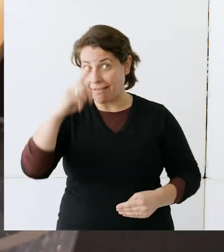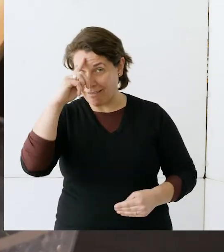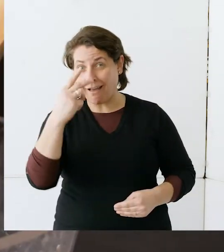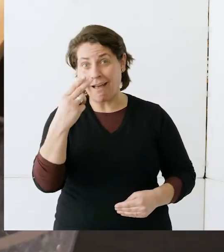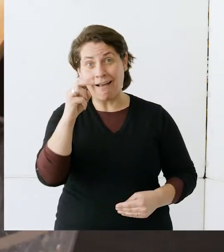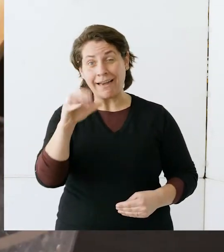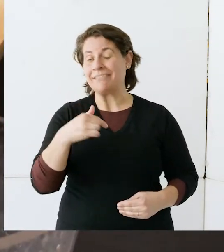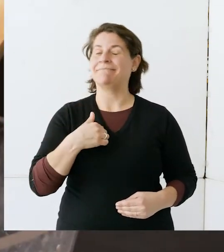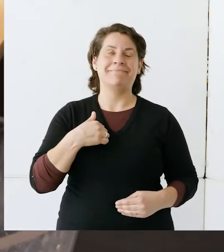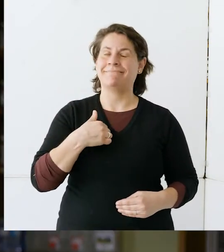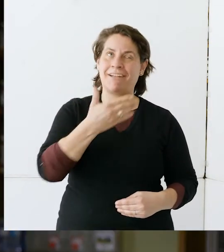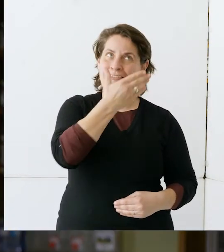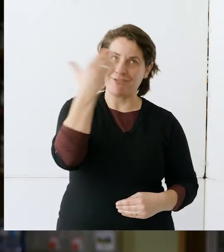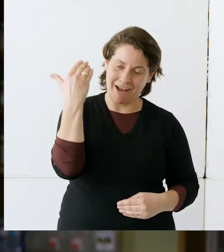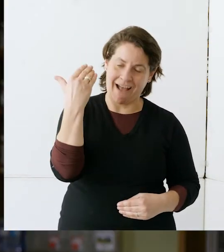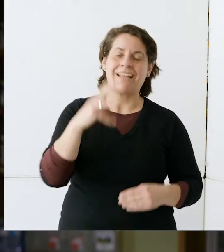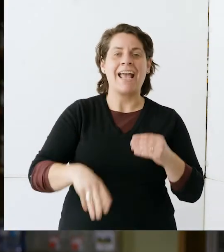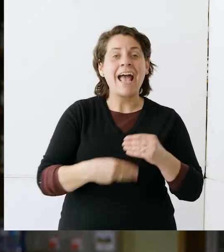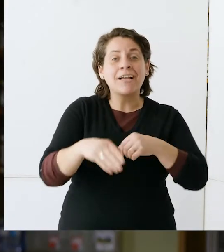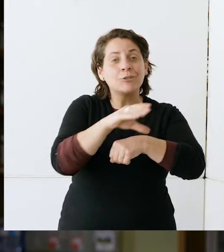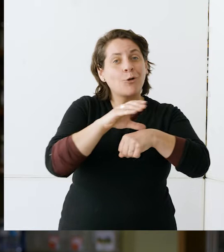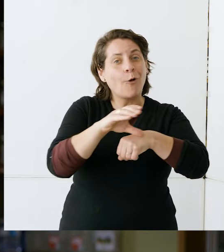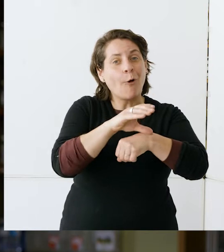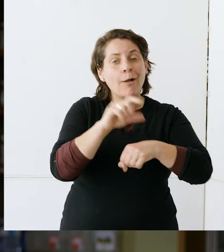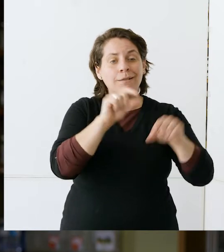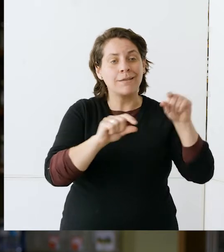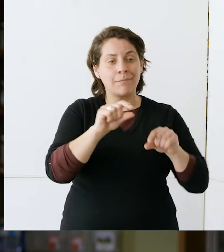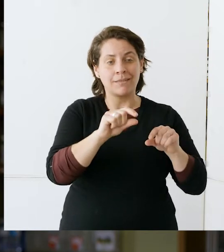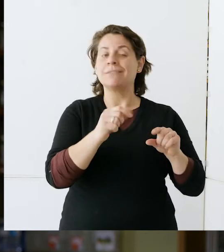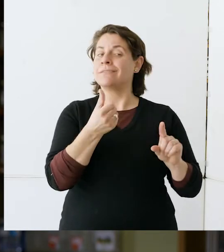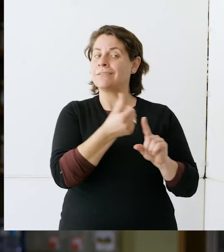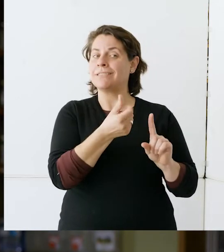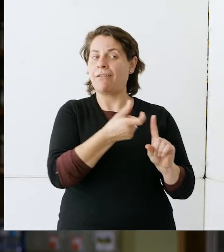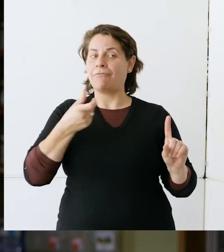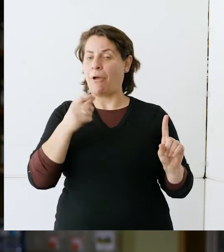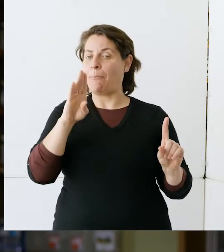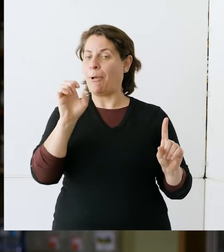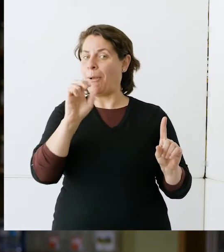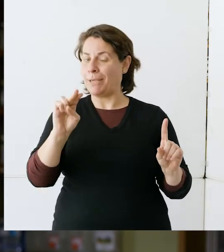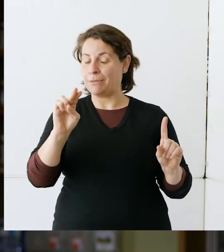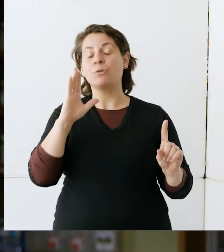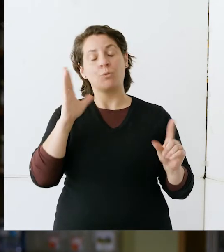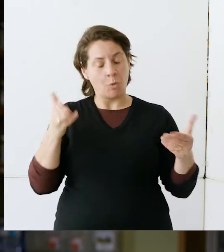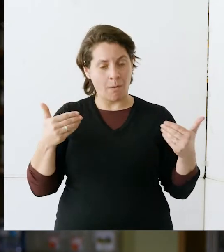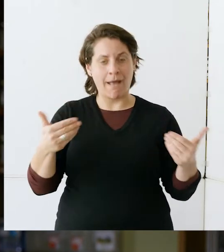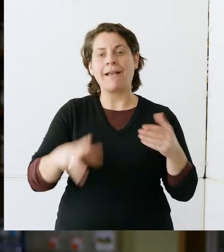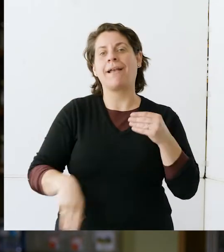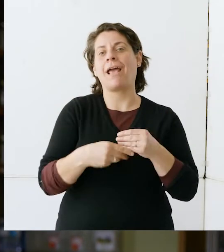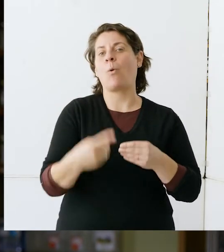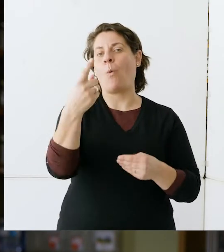Okay, now for the final ingredient. I thought it was honey, but then I forgot that chocolate bits. Chocolate comes from a bean as